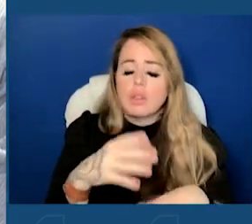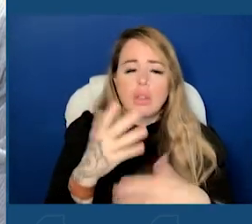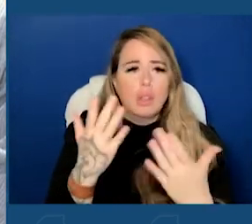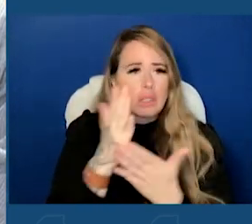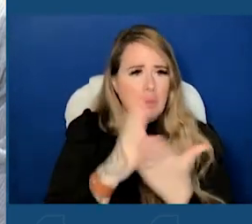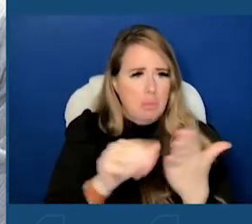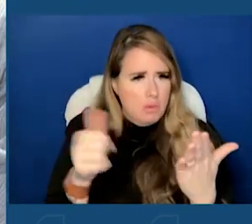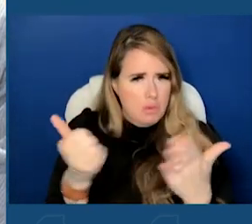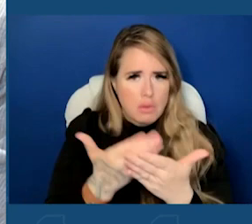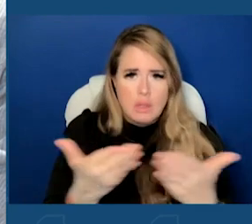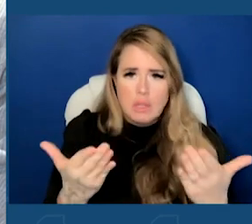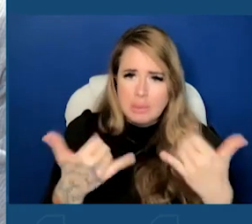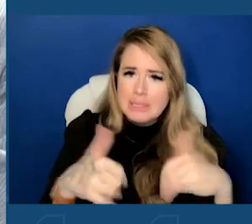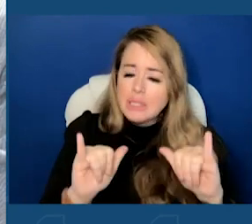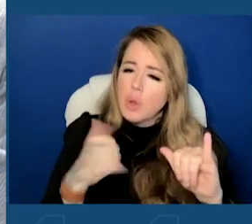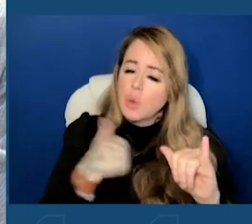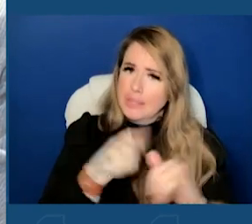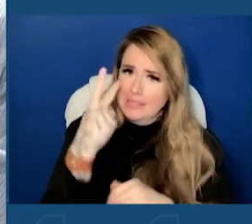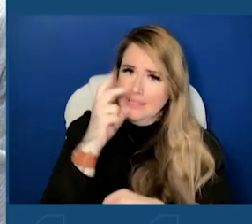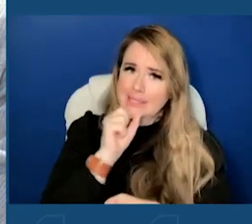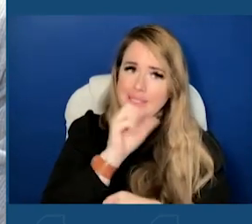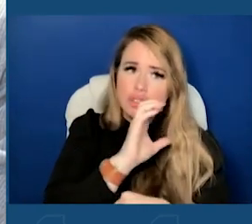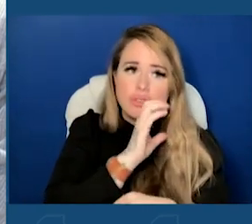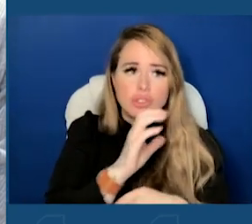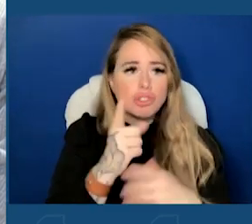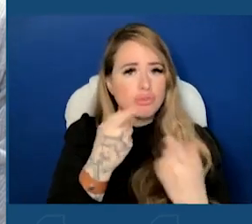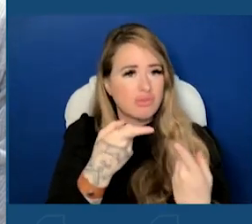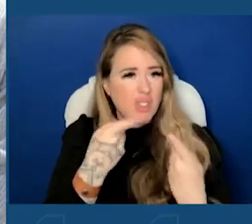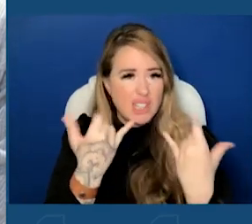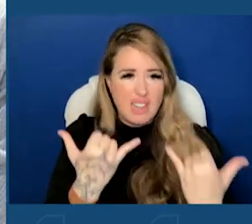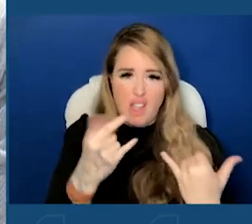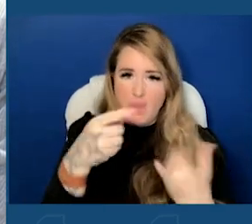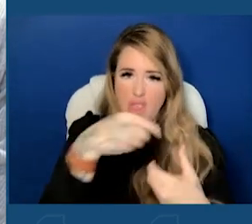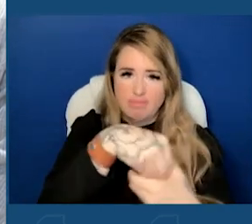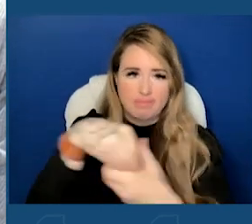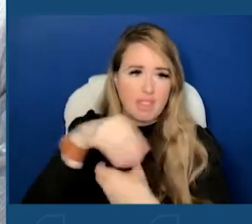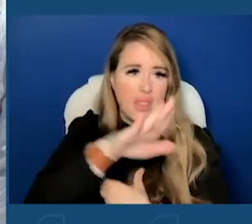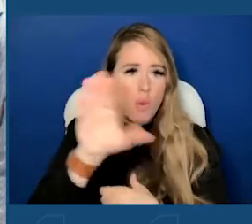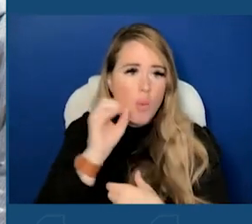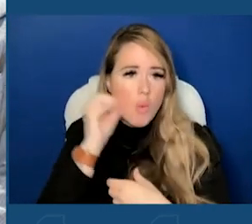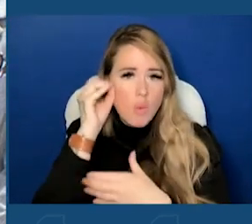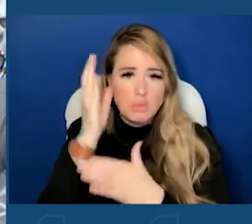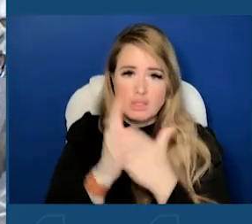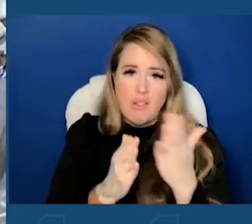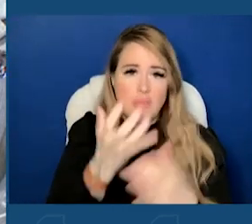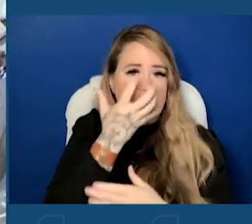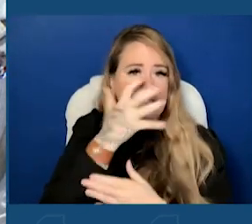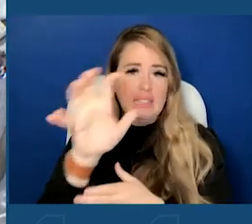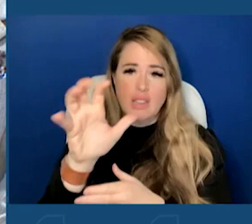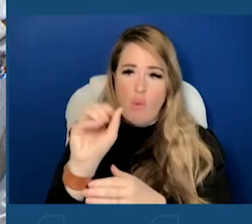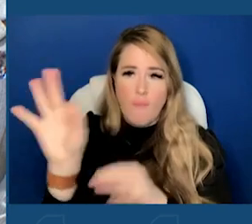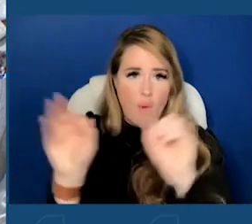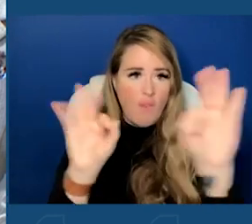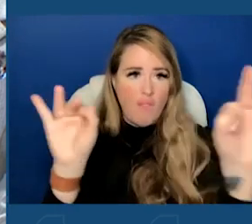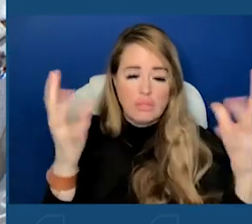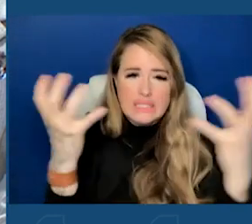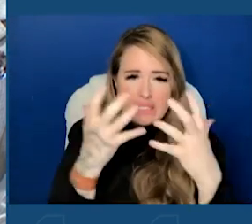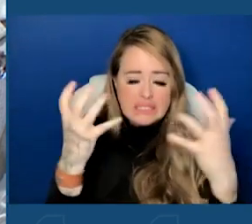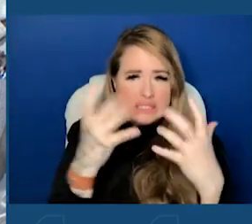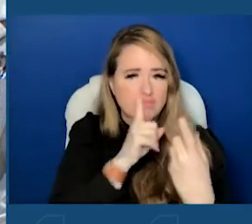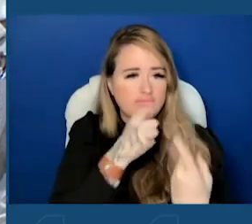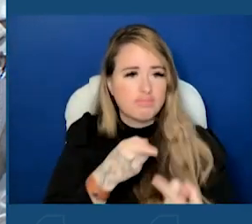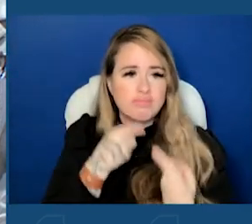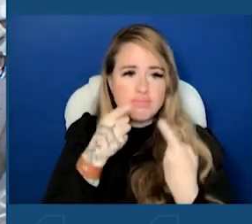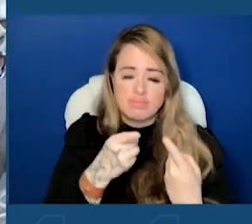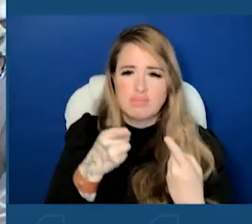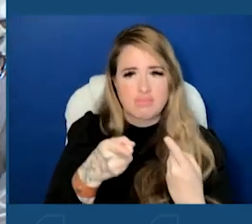individuals, particularly our vulnerable seniors. People are in their homes without heat in some places of our state. It's been a real challenge for us. So there is not